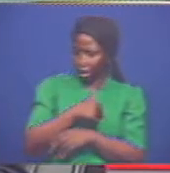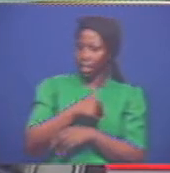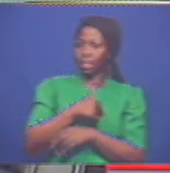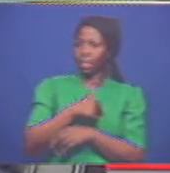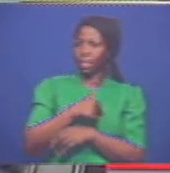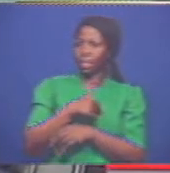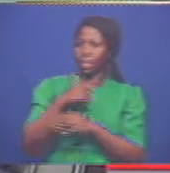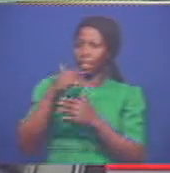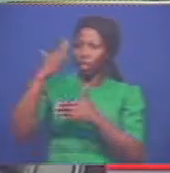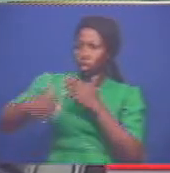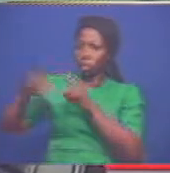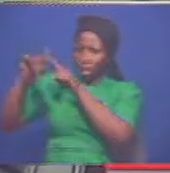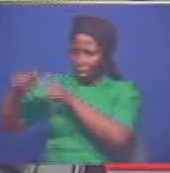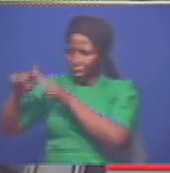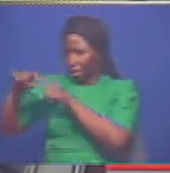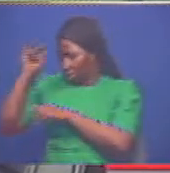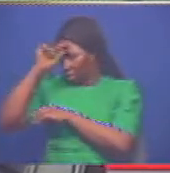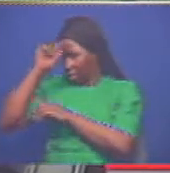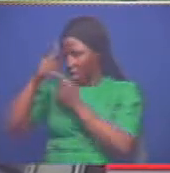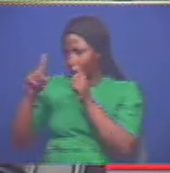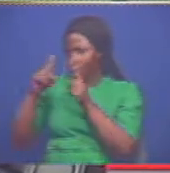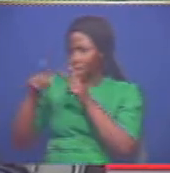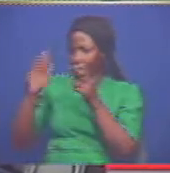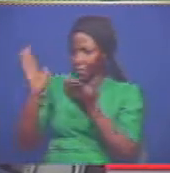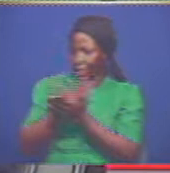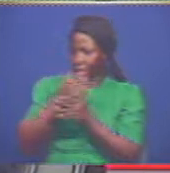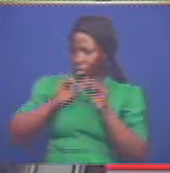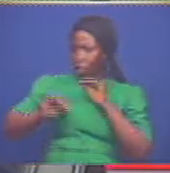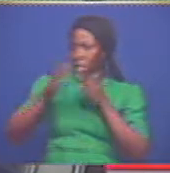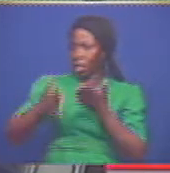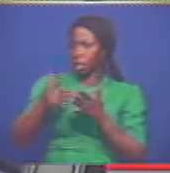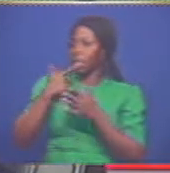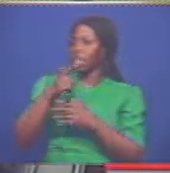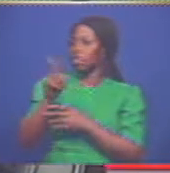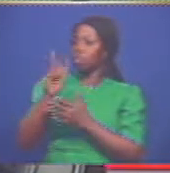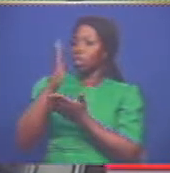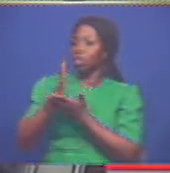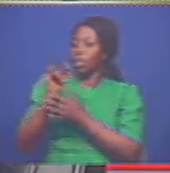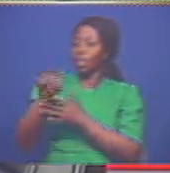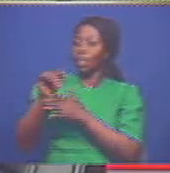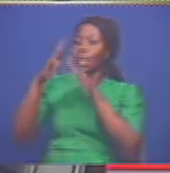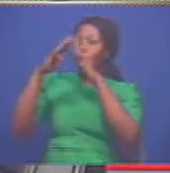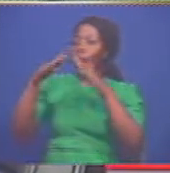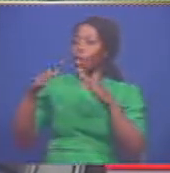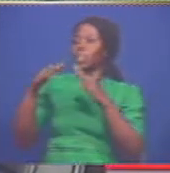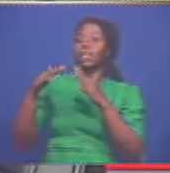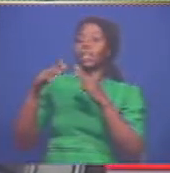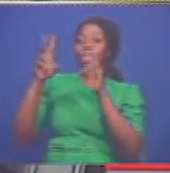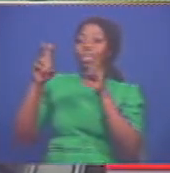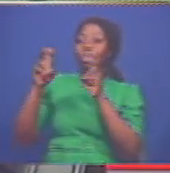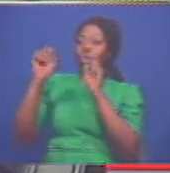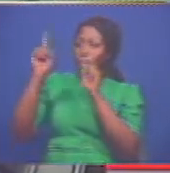corruption now. I'm telling you the truth. This thing of housing, affordable housing, is coming to